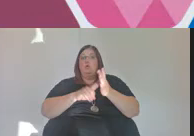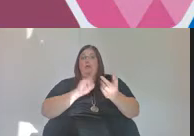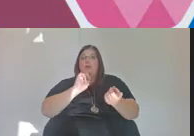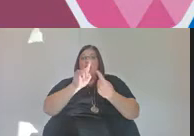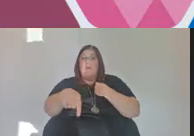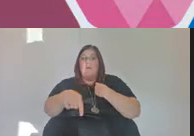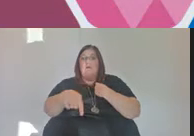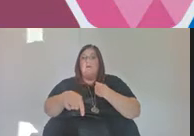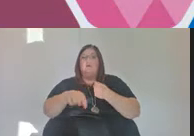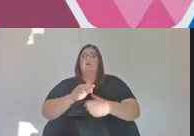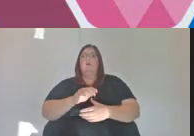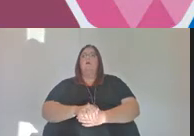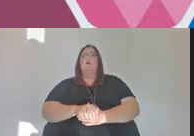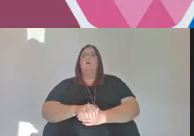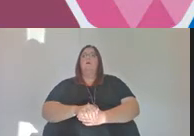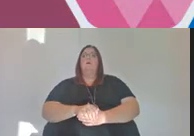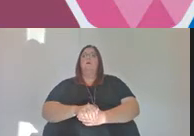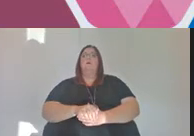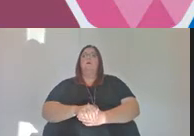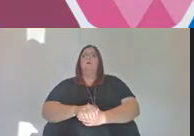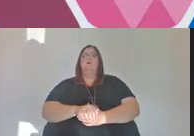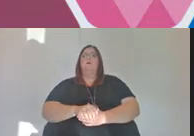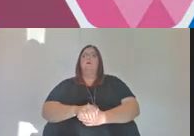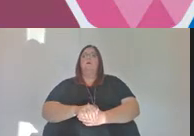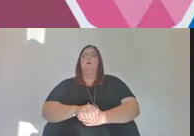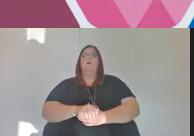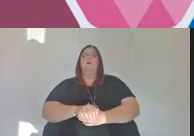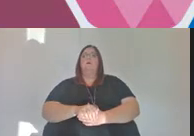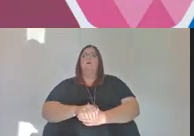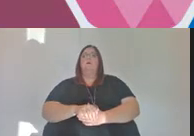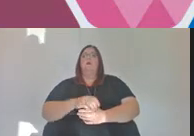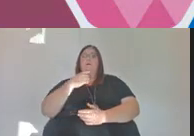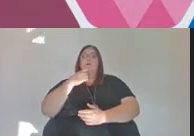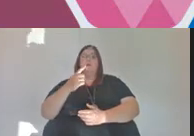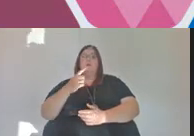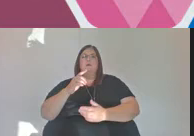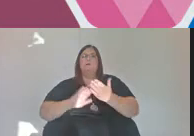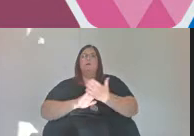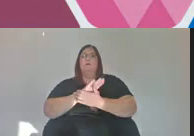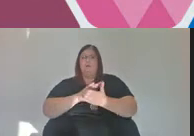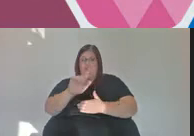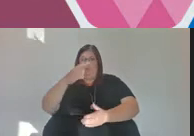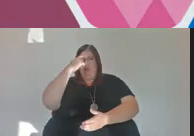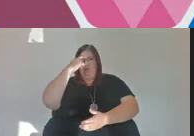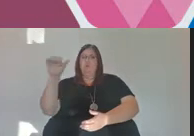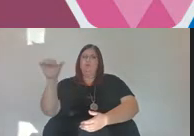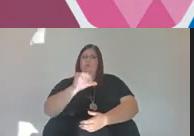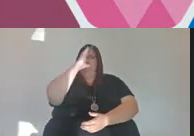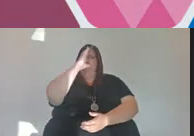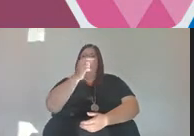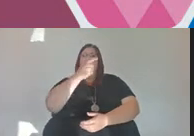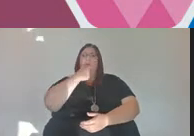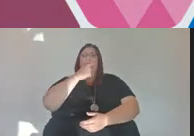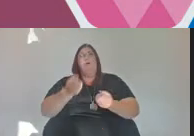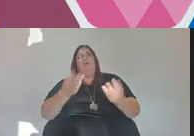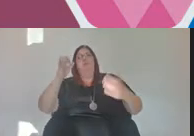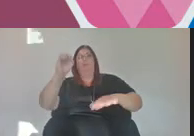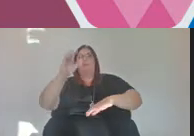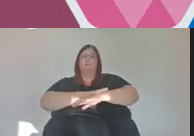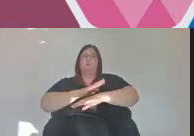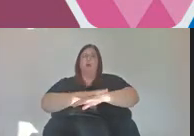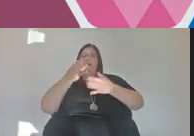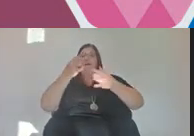Out of courtesy, yes. Do you not think you should have informed the members that gave up their valued time